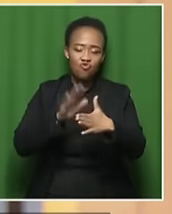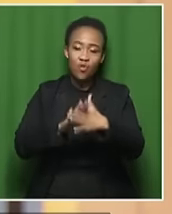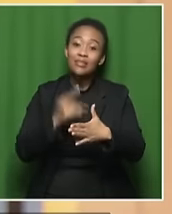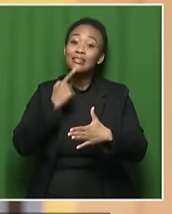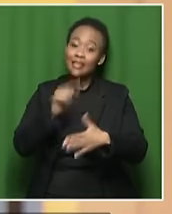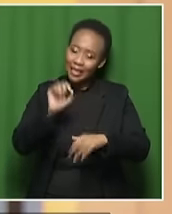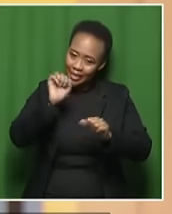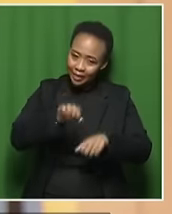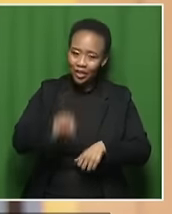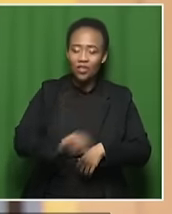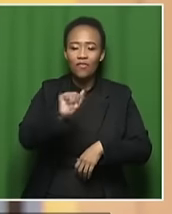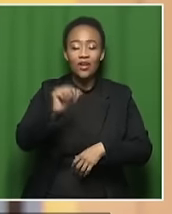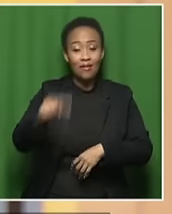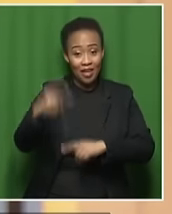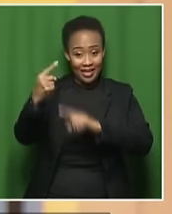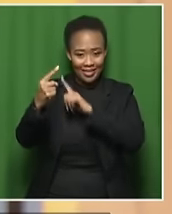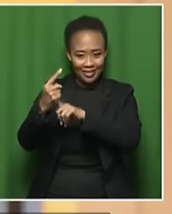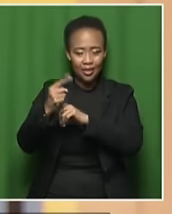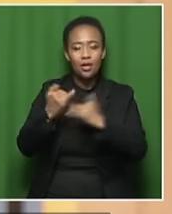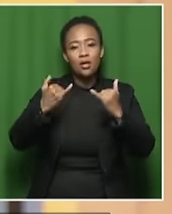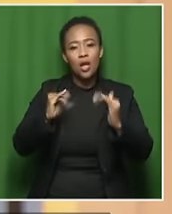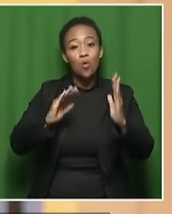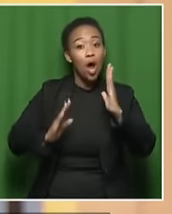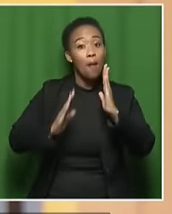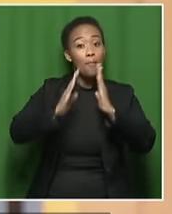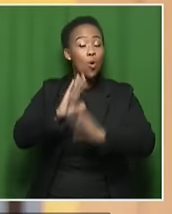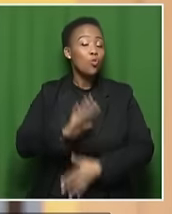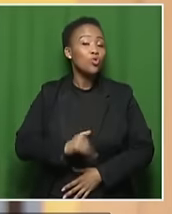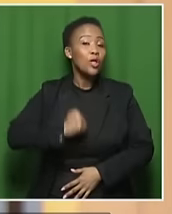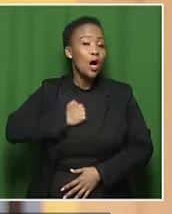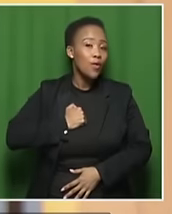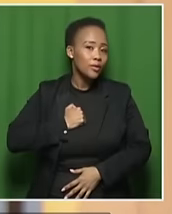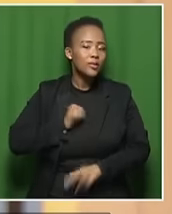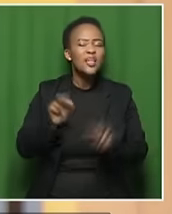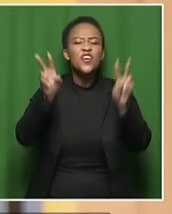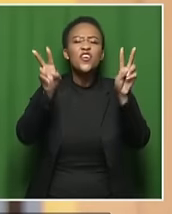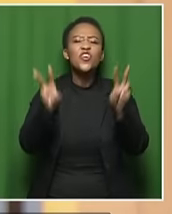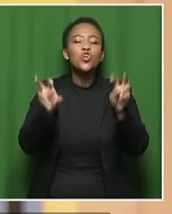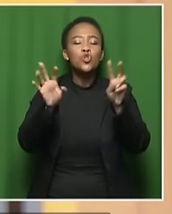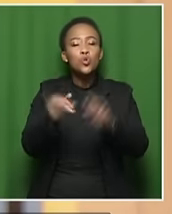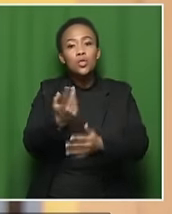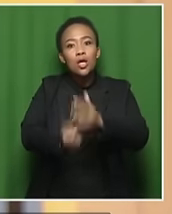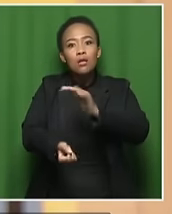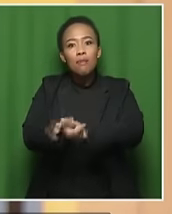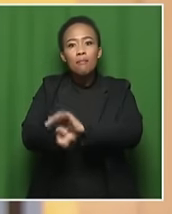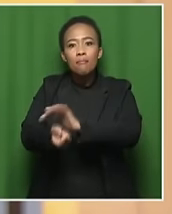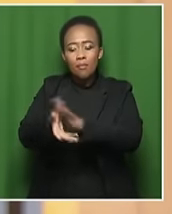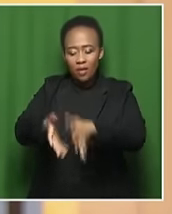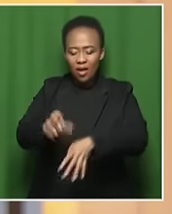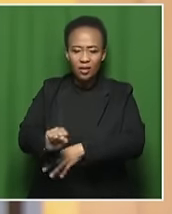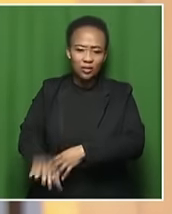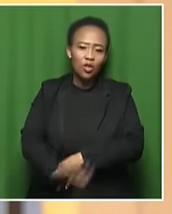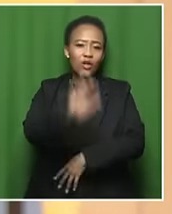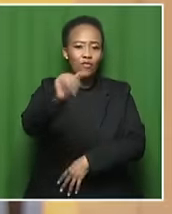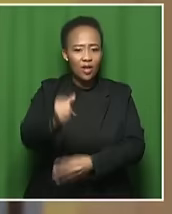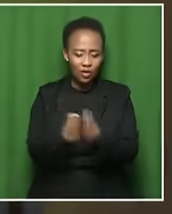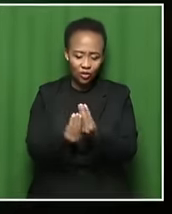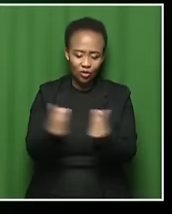very practical in our approach to dealing with the issues that are facing South Africa.